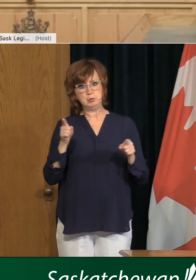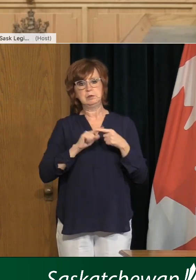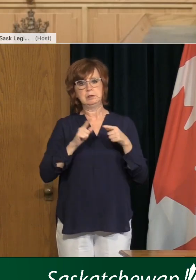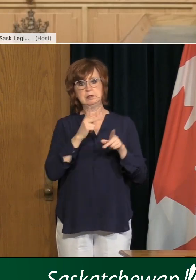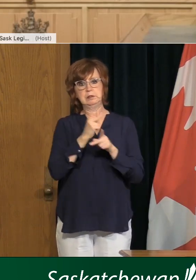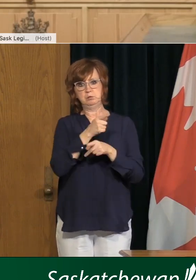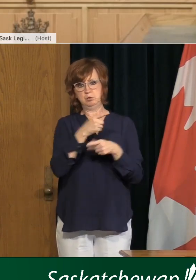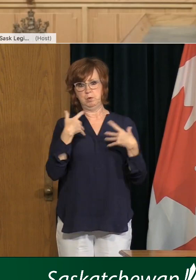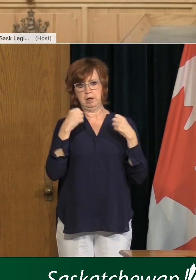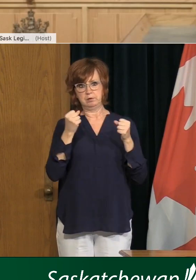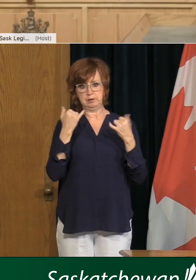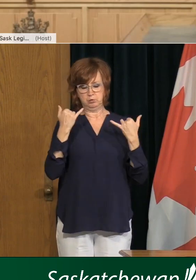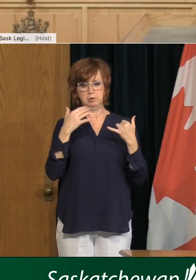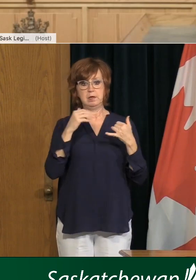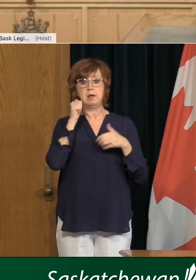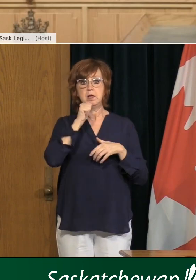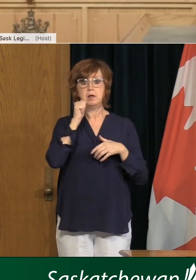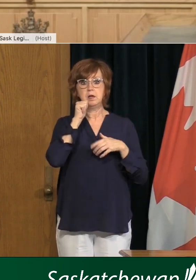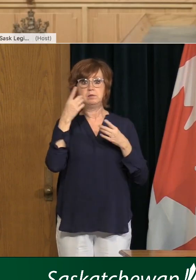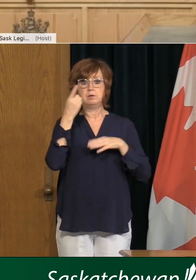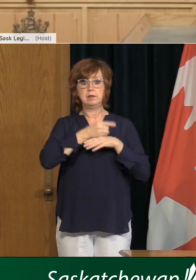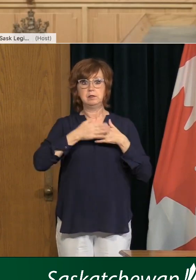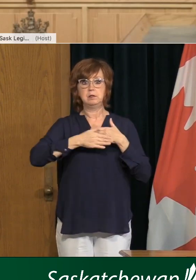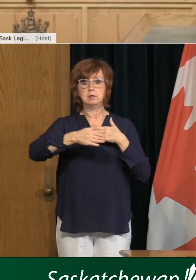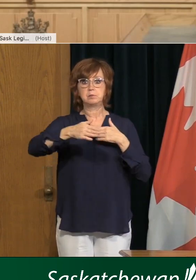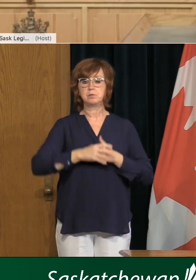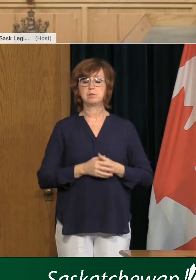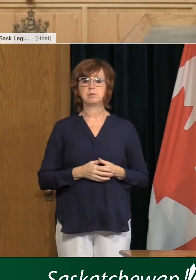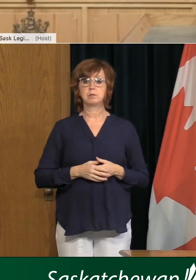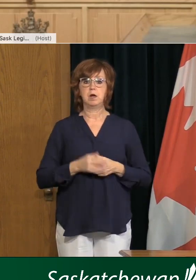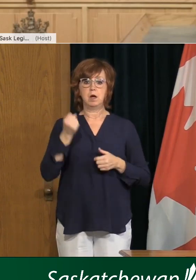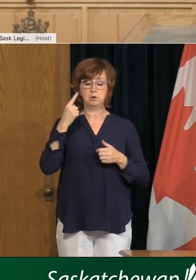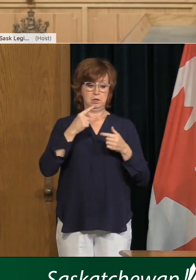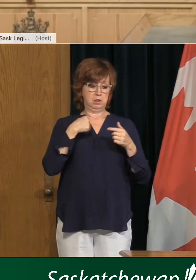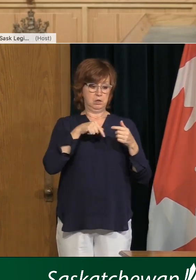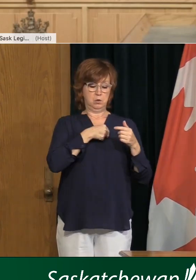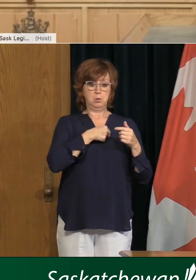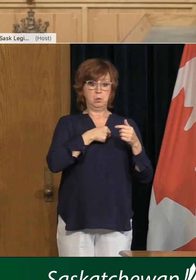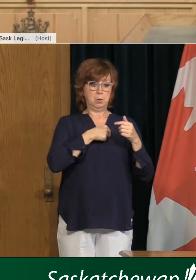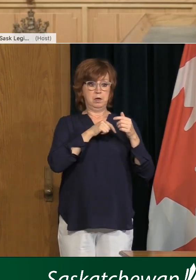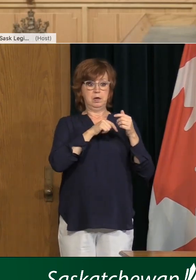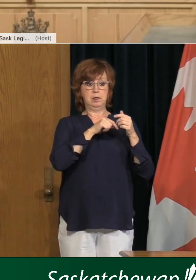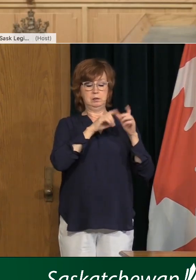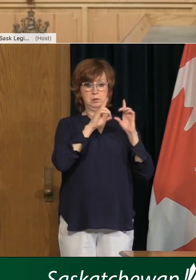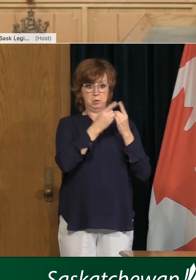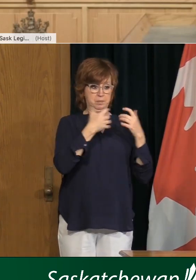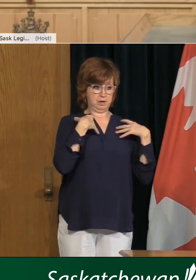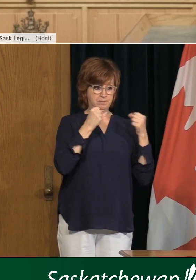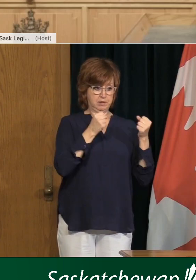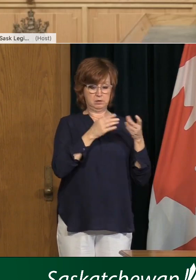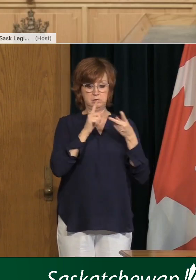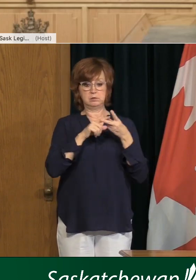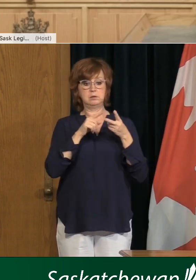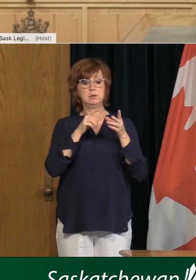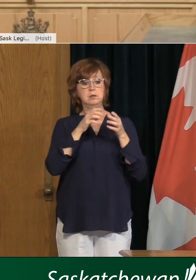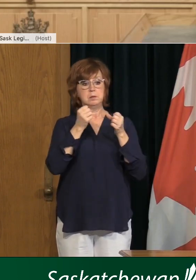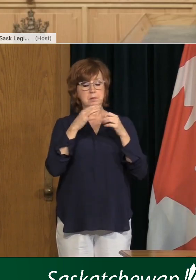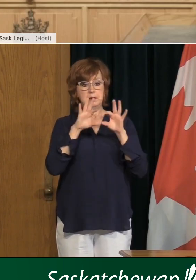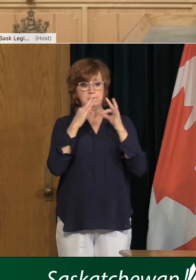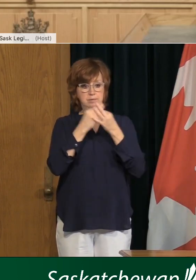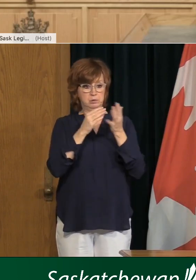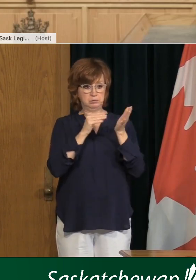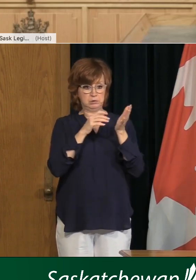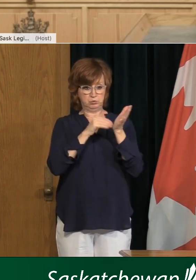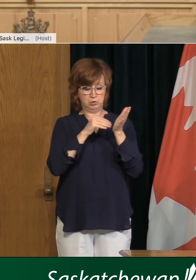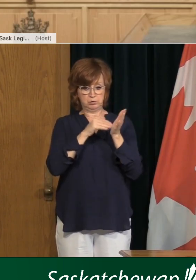year. The plan was built in partnership with the Ministry of Health, with physician leaders and patient and family advisors, and will continue to partner